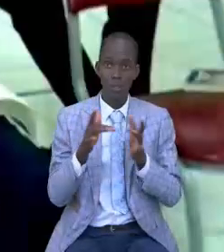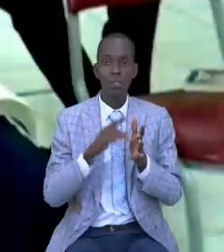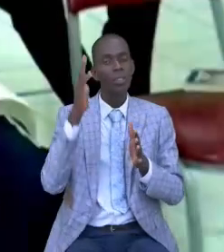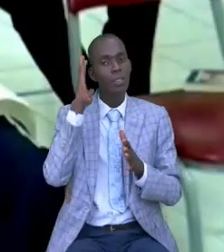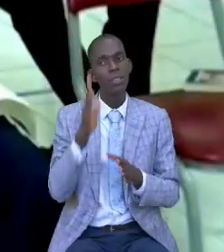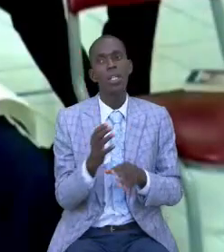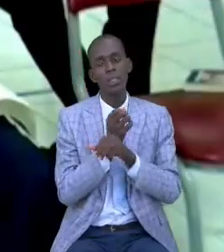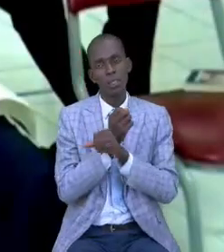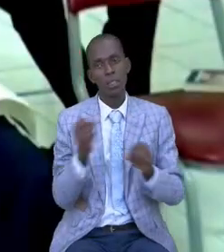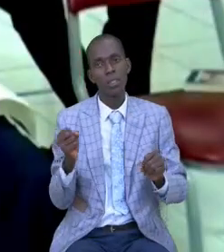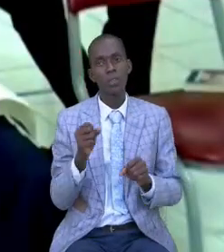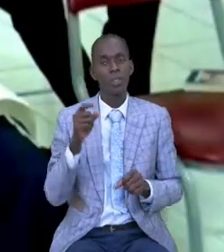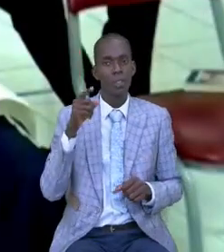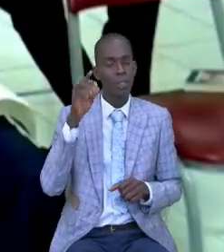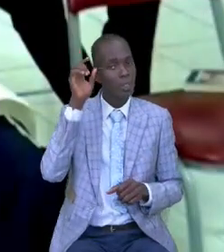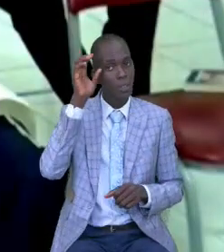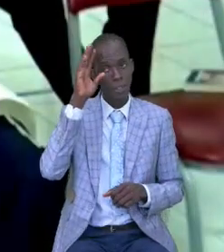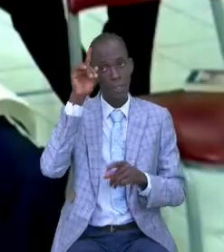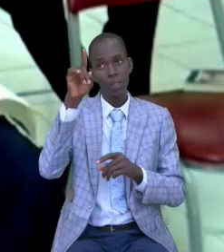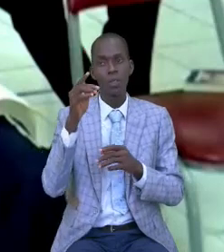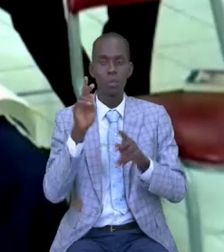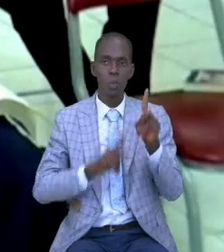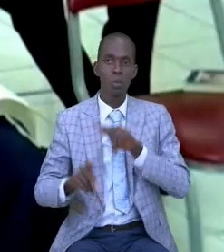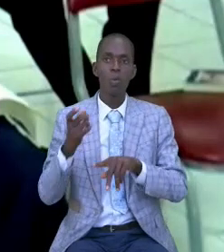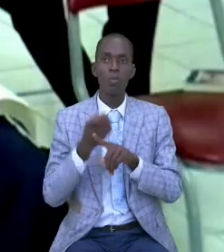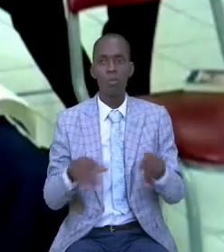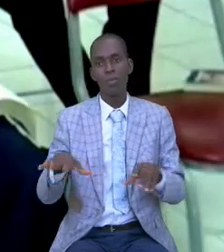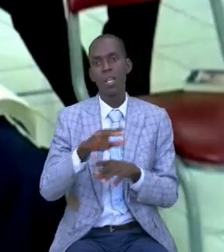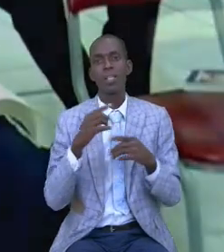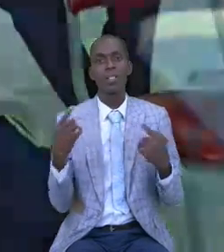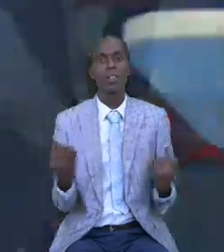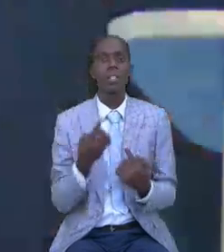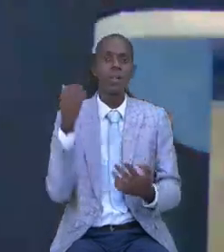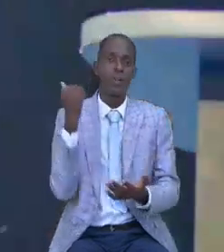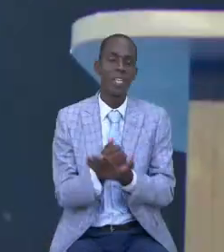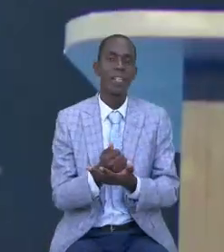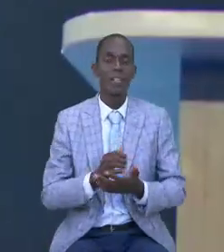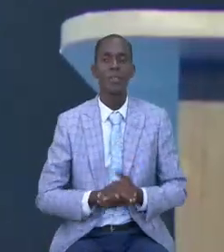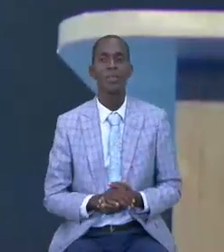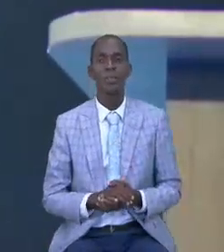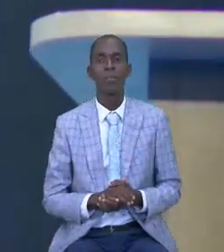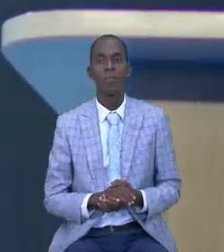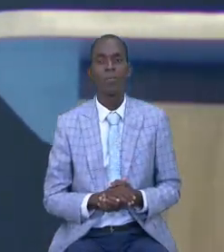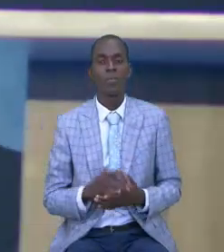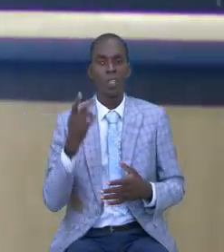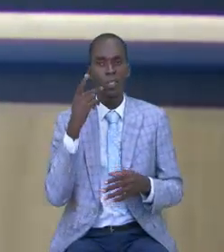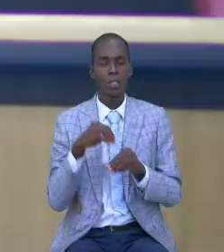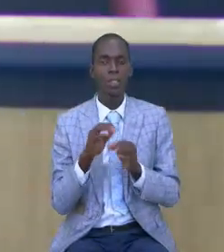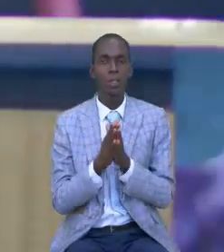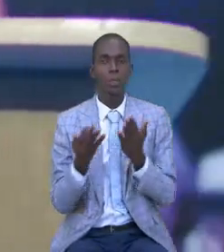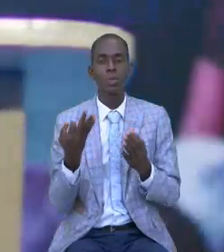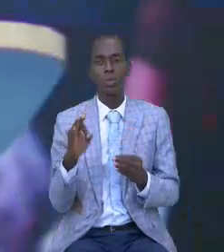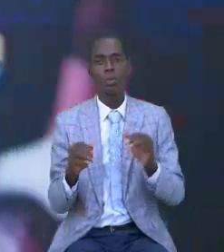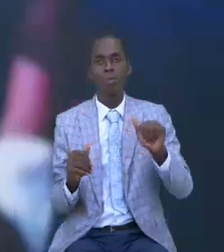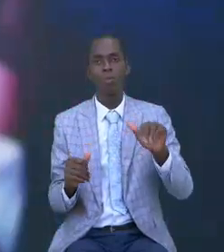save his people from their sins. Amen. Look at Acts chapter